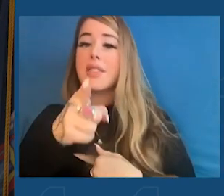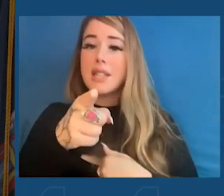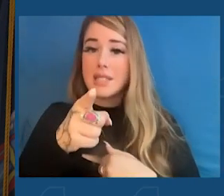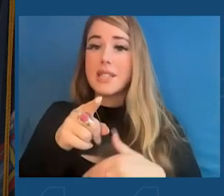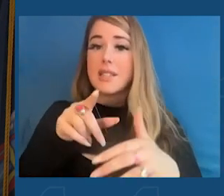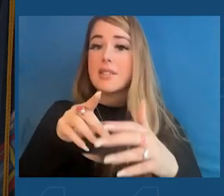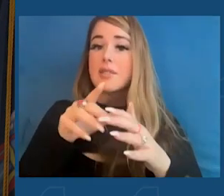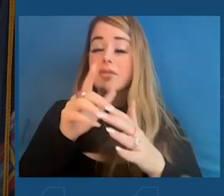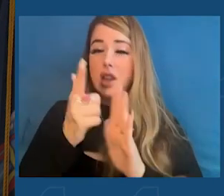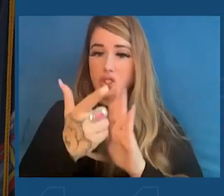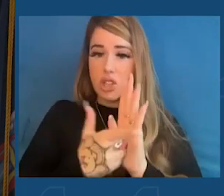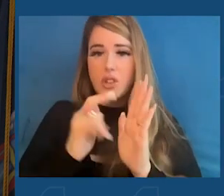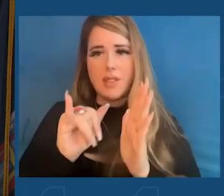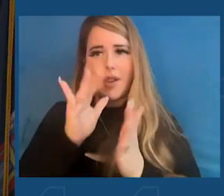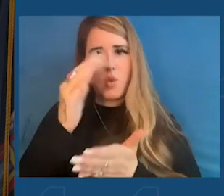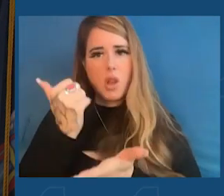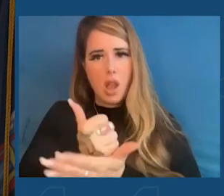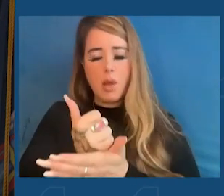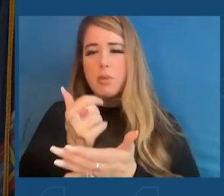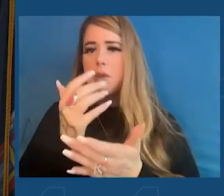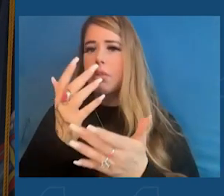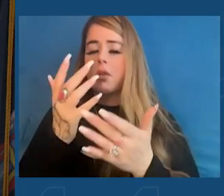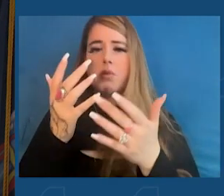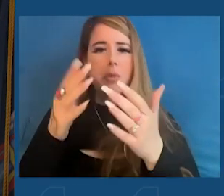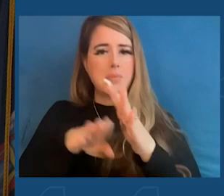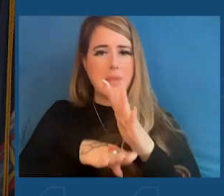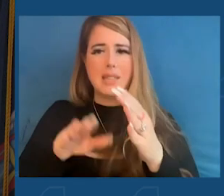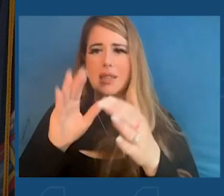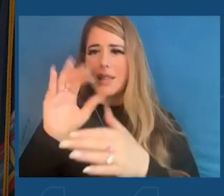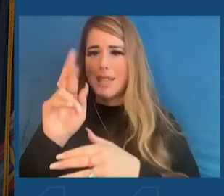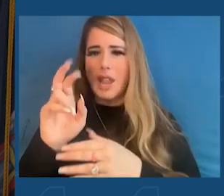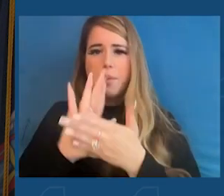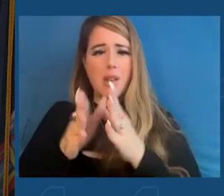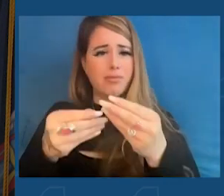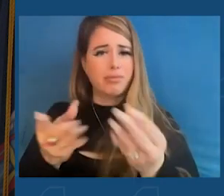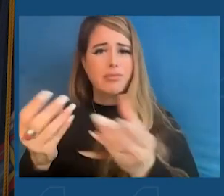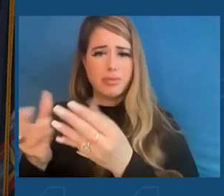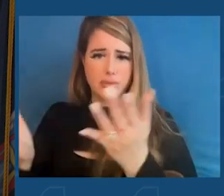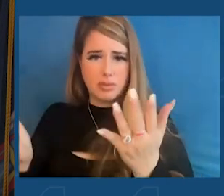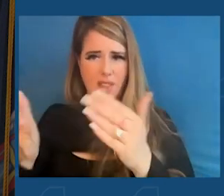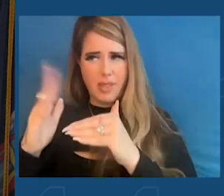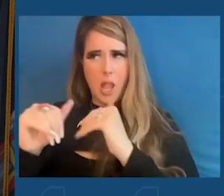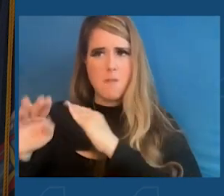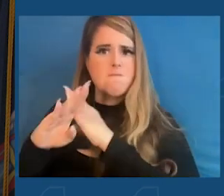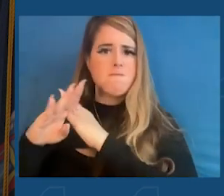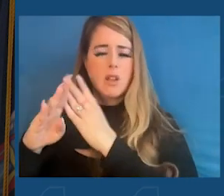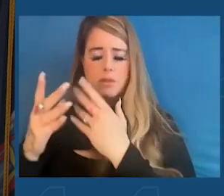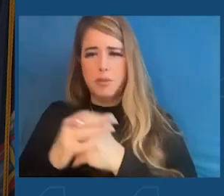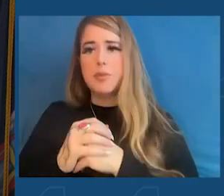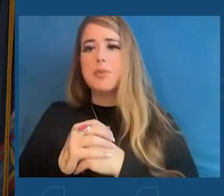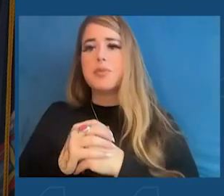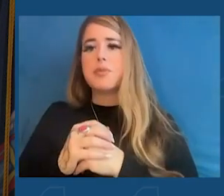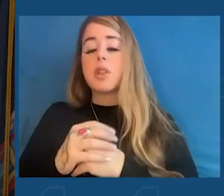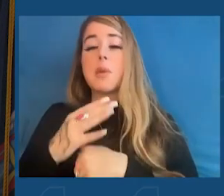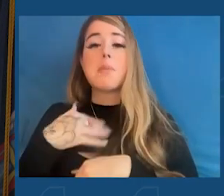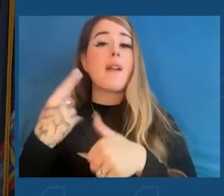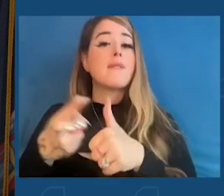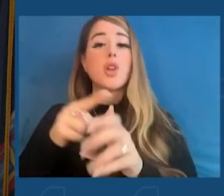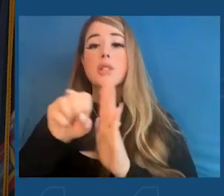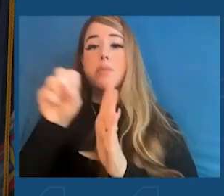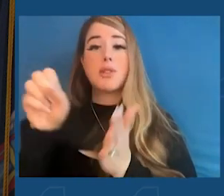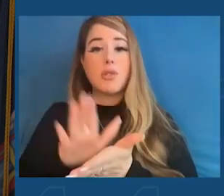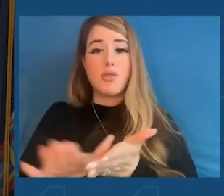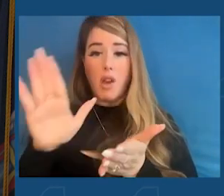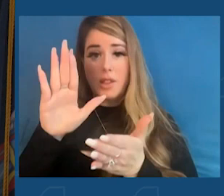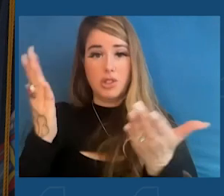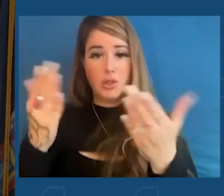continual exceptionalization of basic care in our own backyard. Starting my first semester of college in New York,